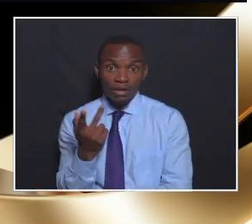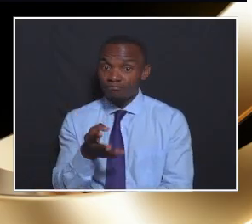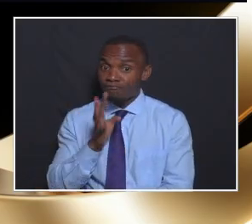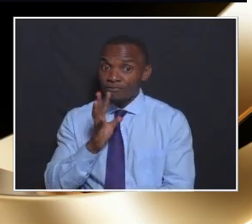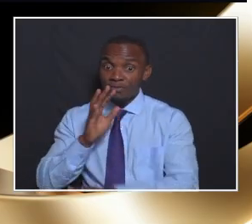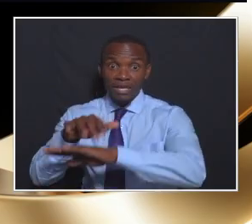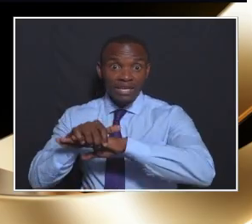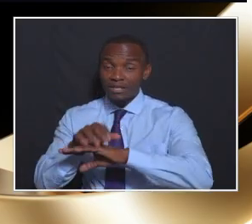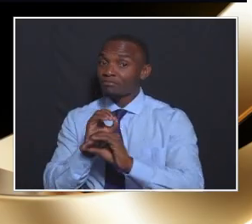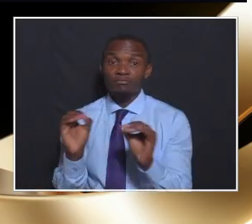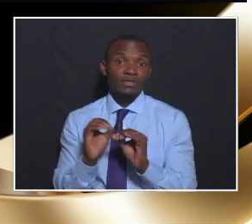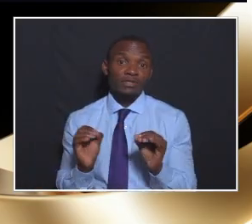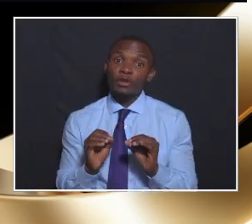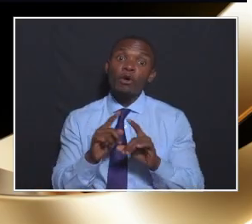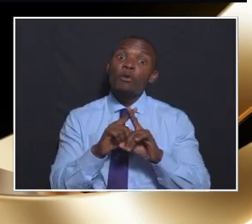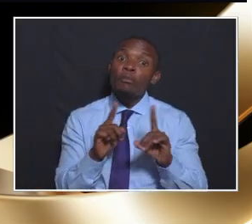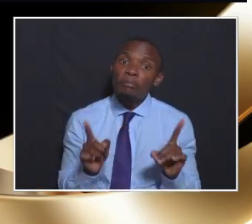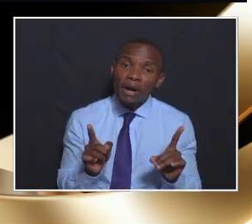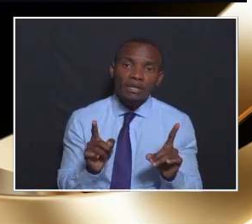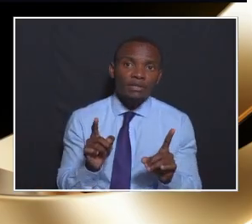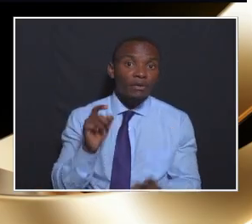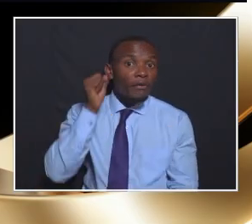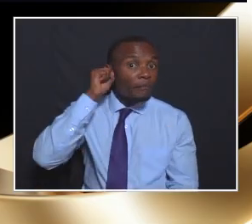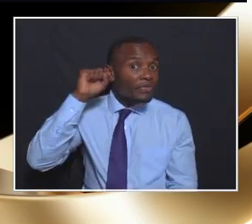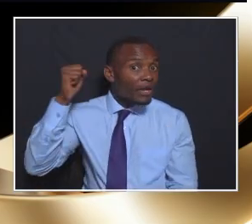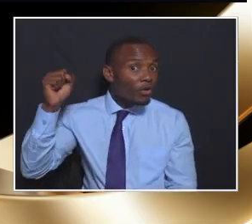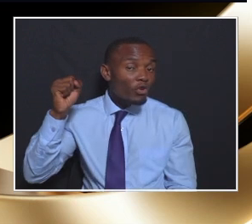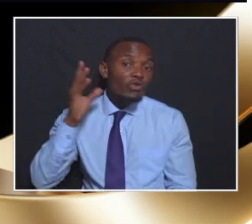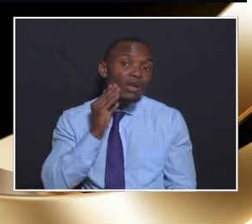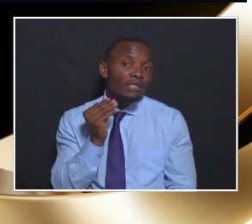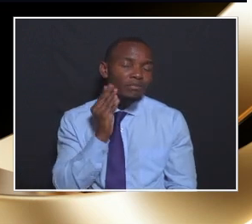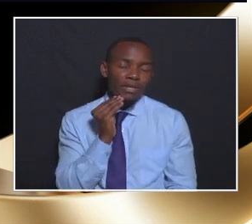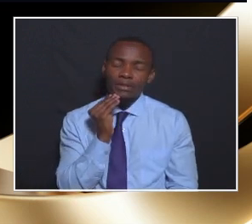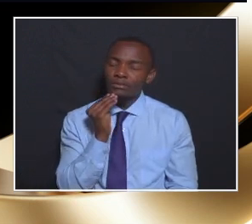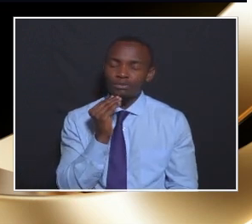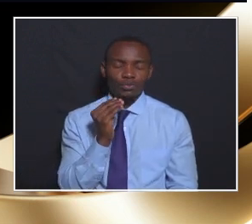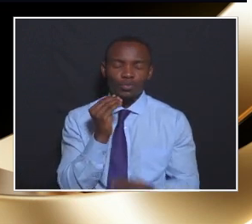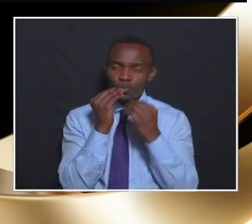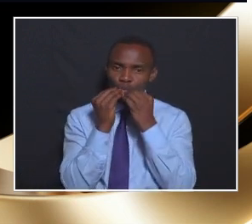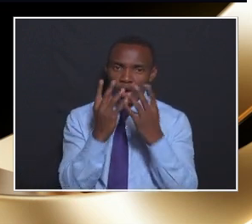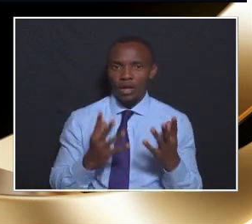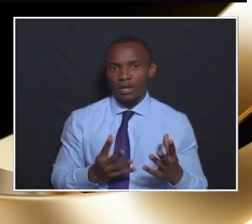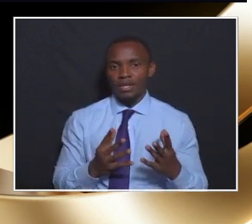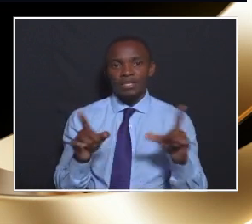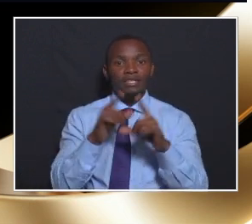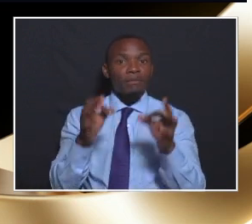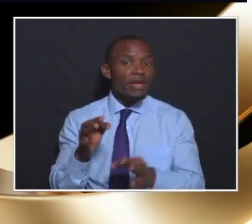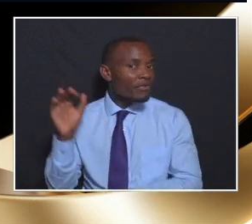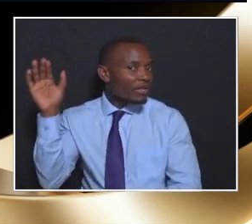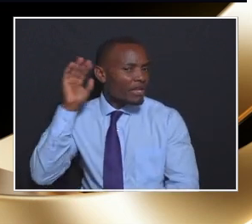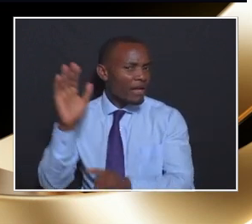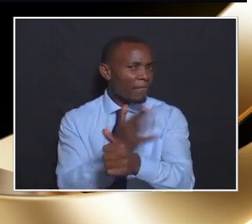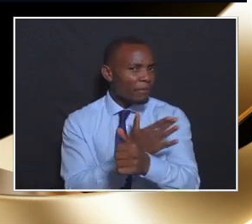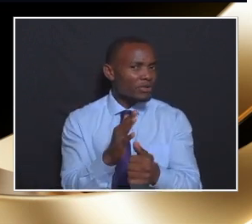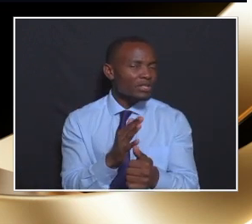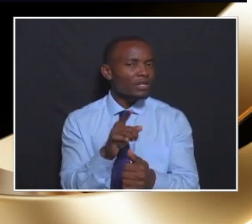dubbed. But the audio experience was beautiful. Even when you hear the music, you know that you're experiencing